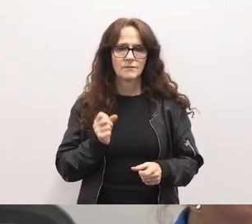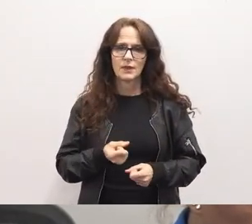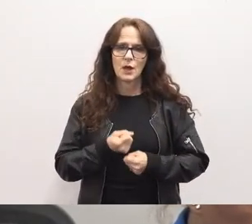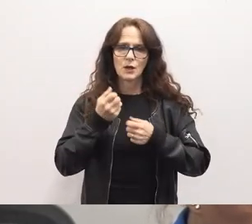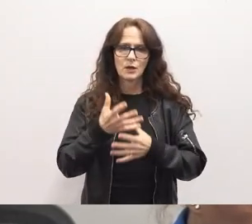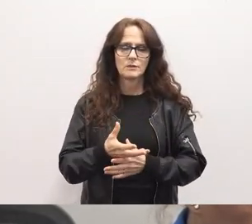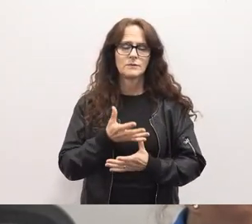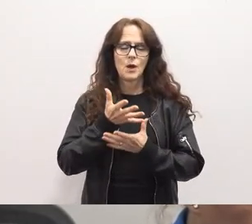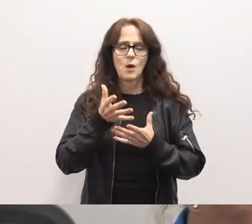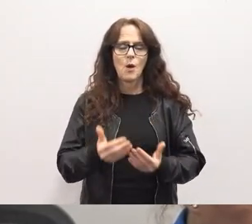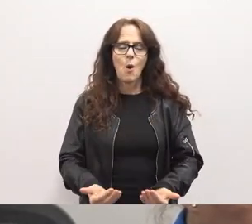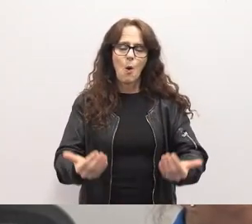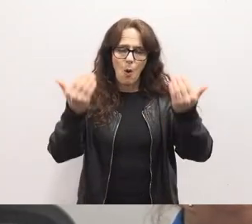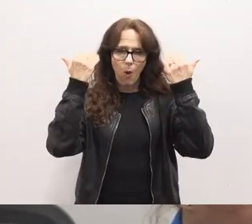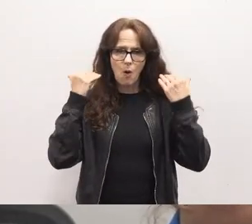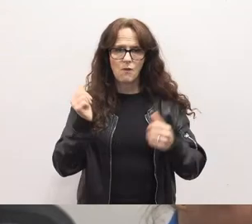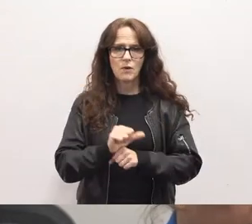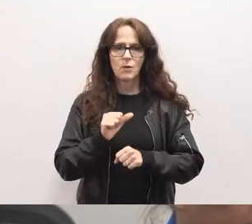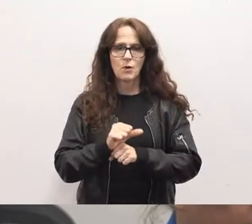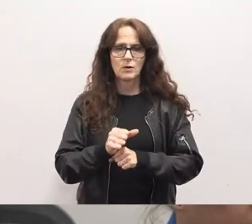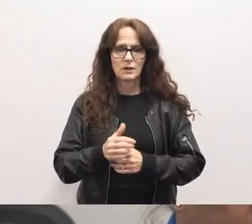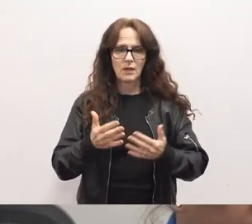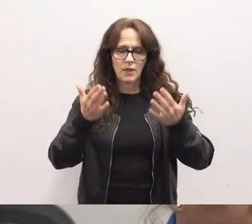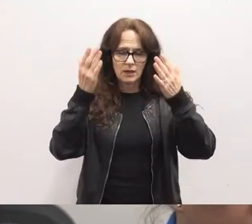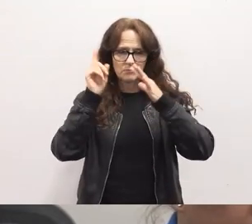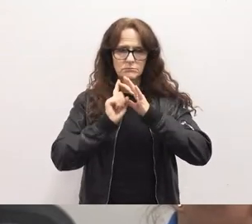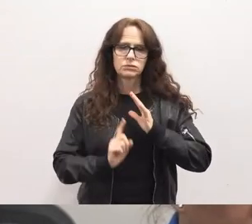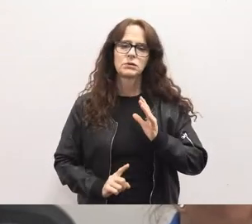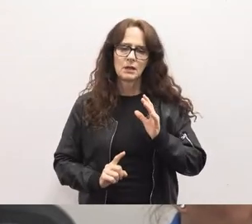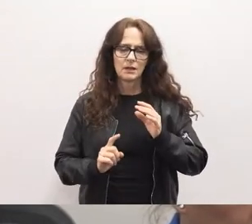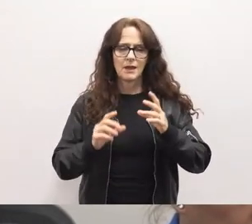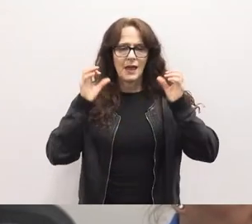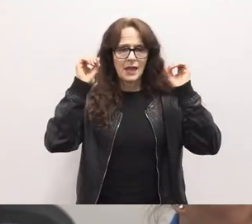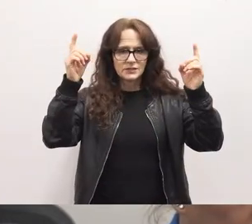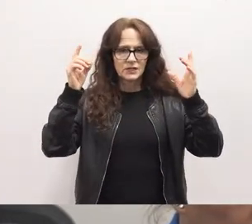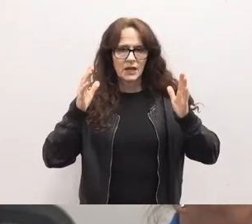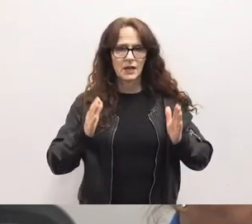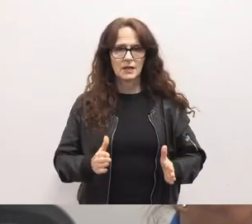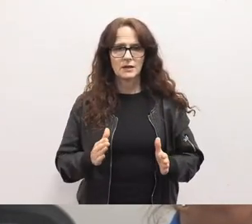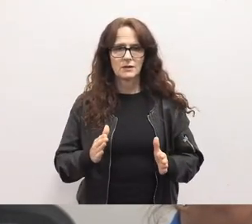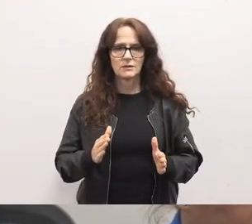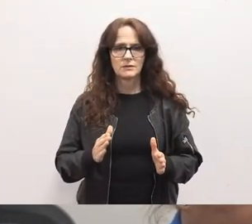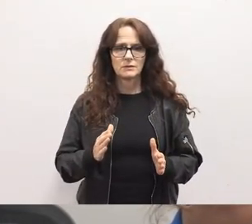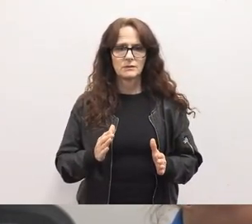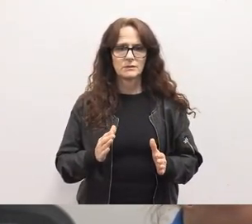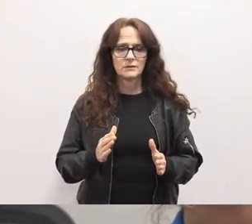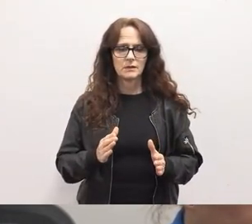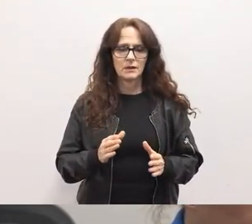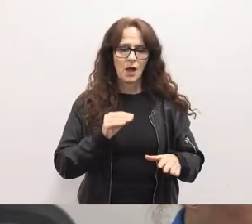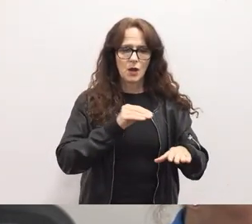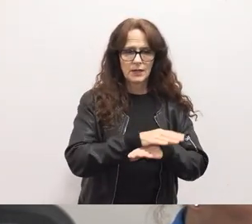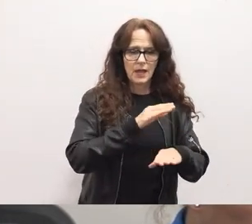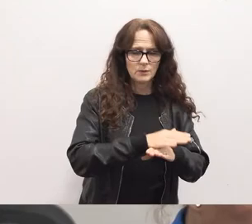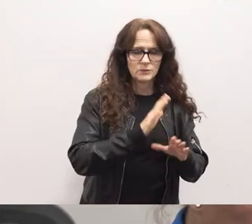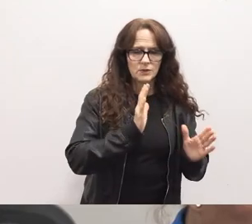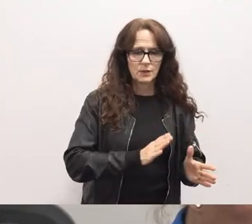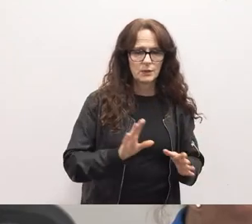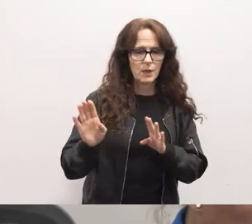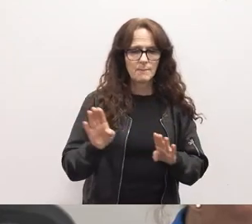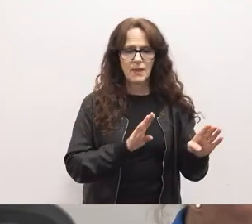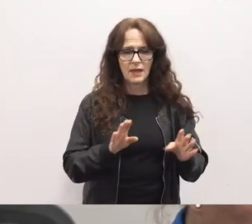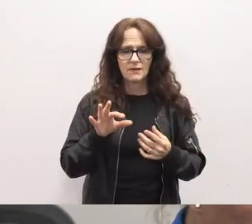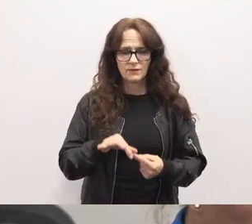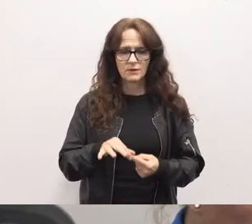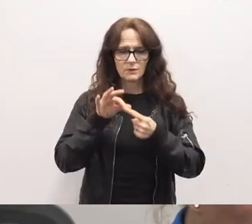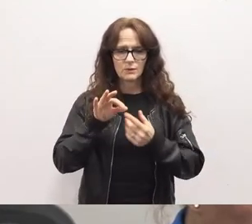to be overworked, which leads to being overwhelmed. The educators on the front lines are counselors, behavior